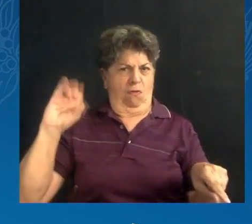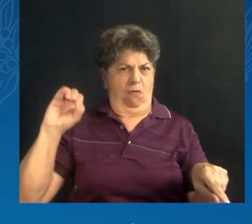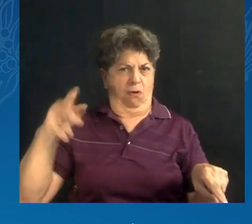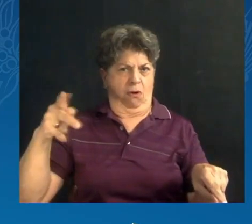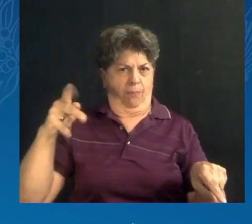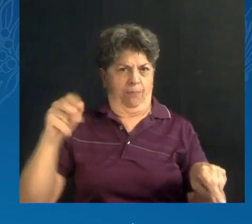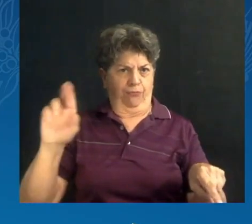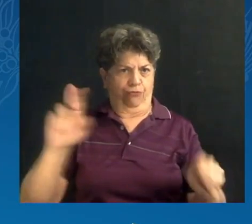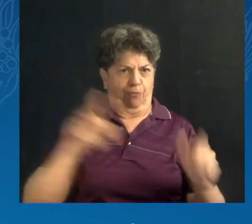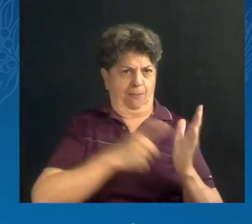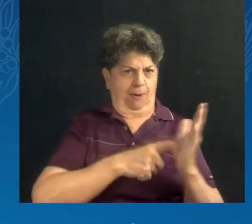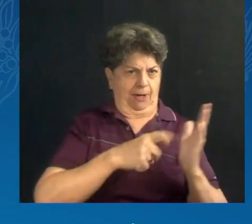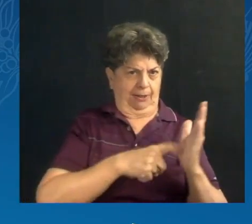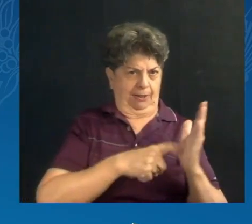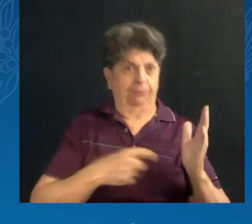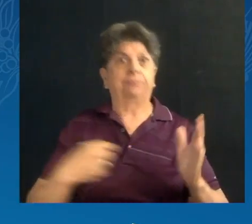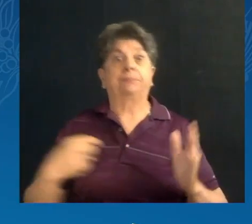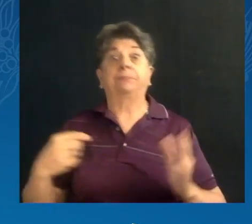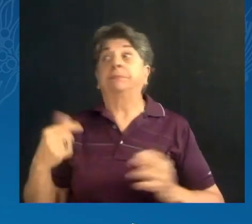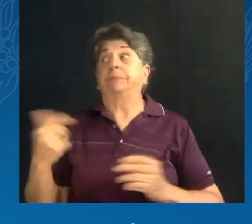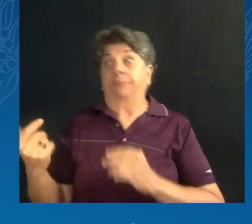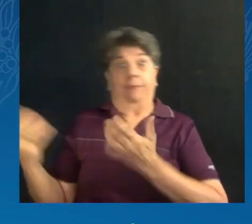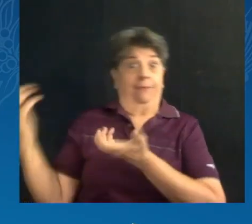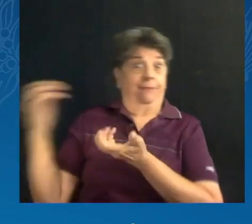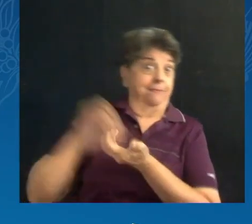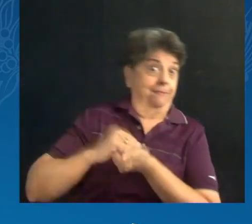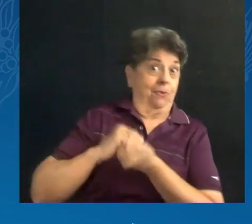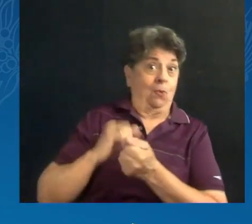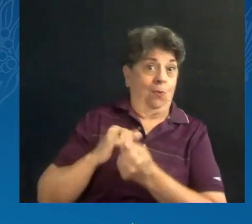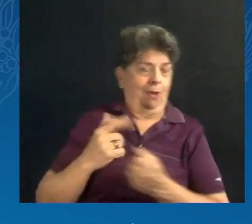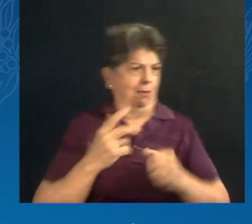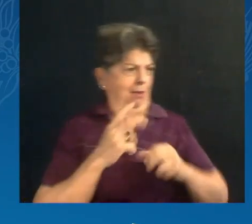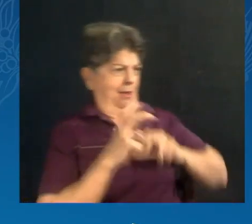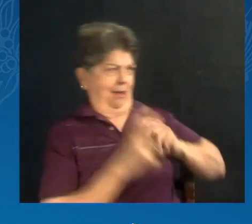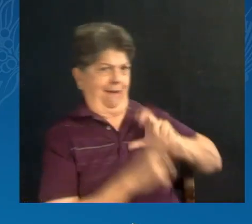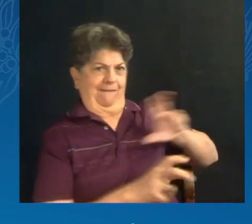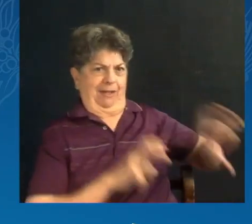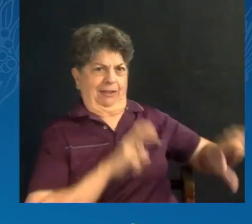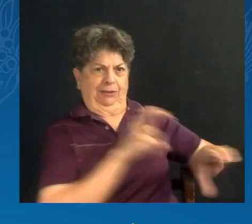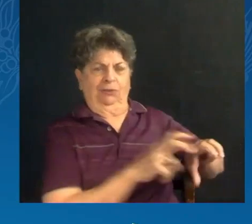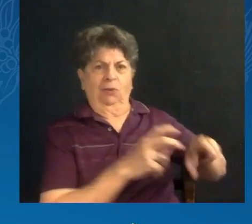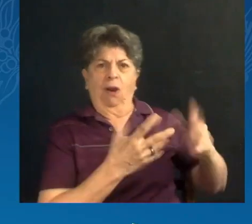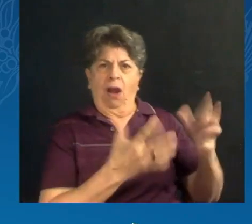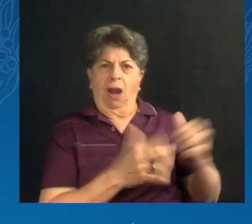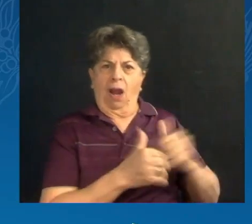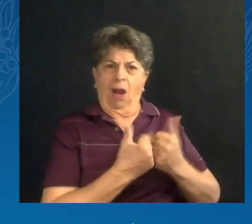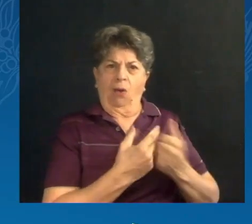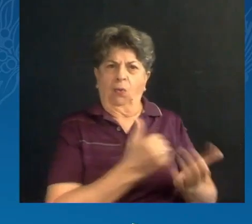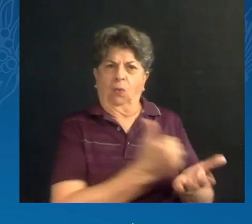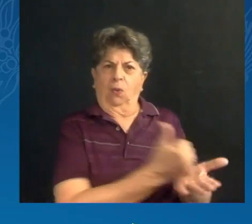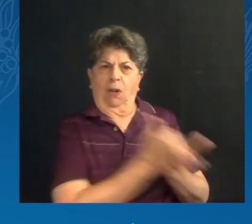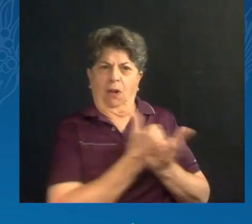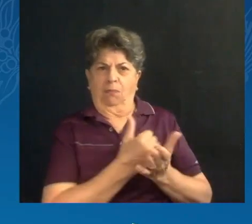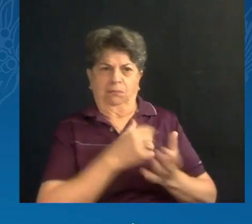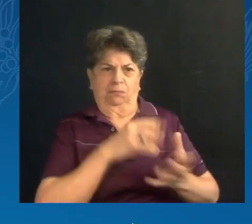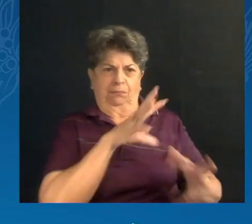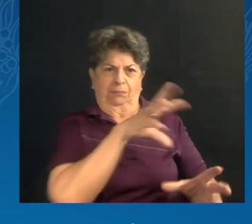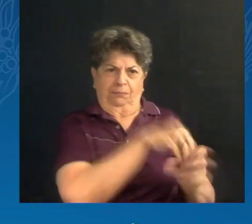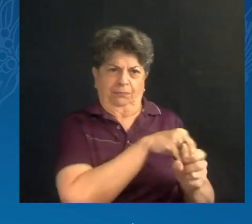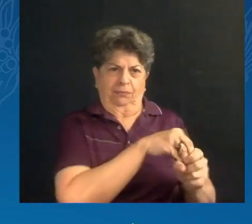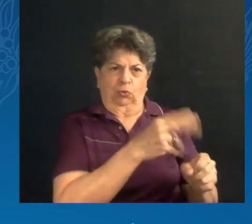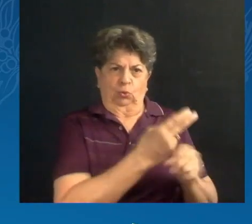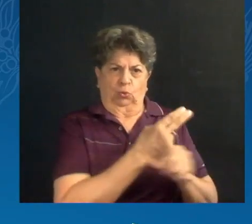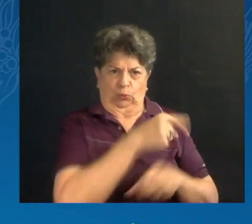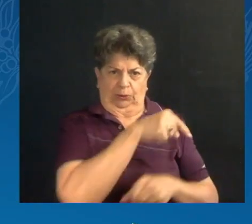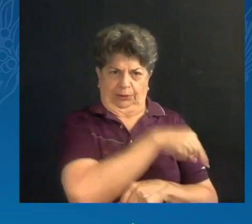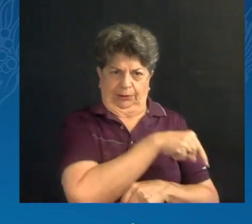because high-tech solutions is part of our commitment for fight against climate change. We also have great potential in non-mining sectors,